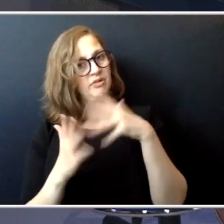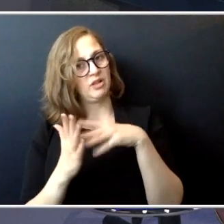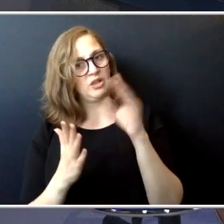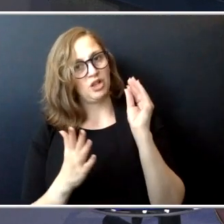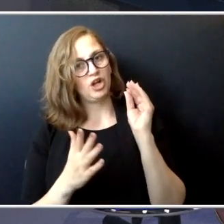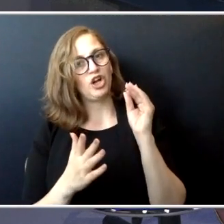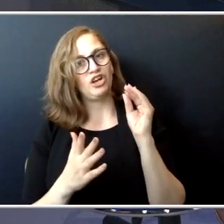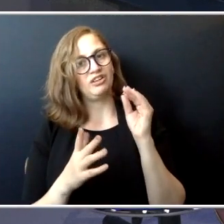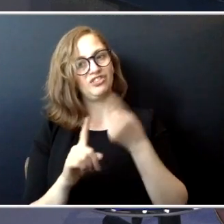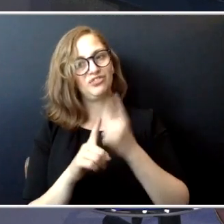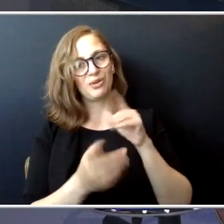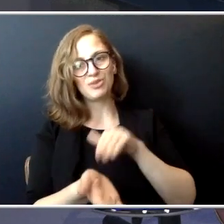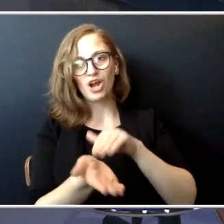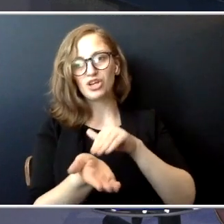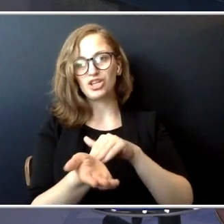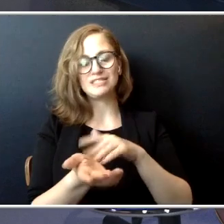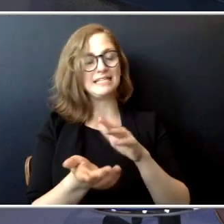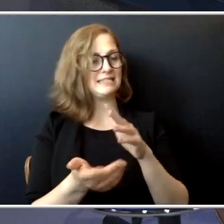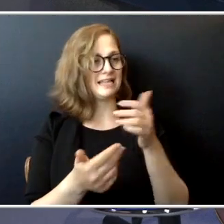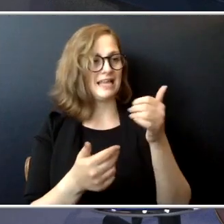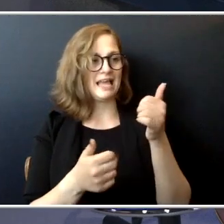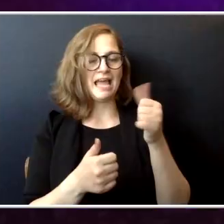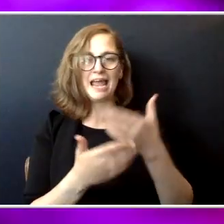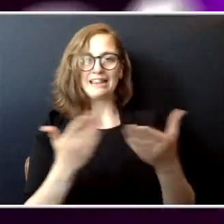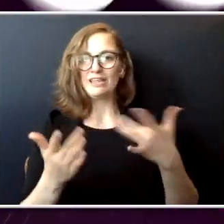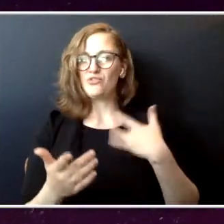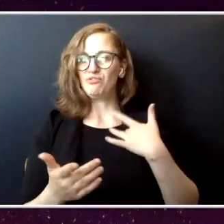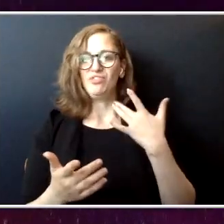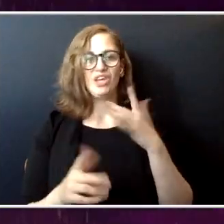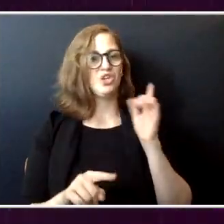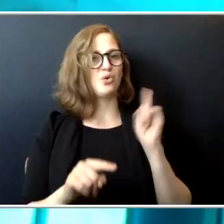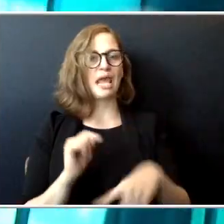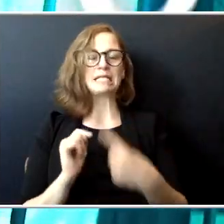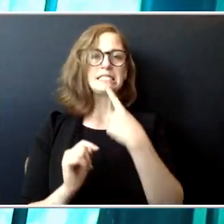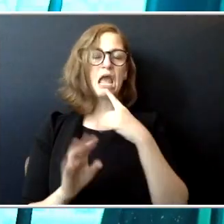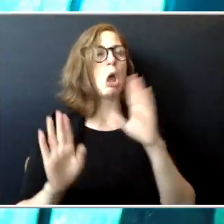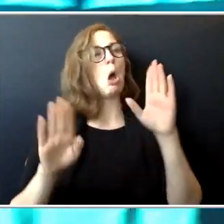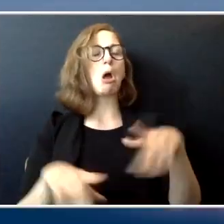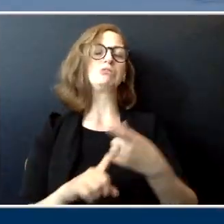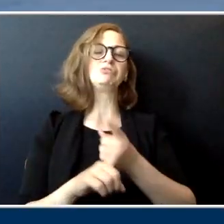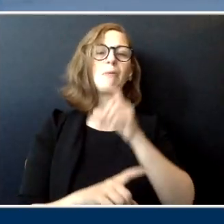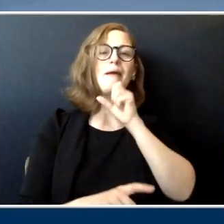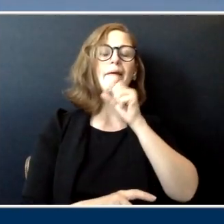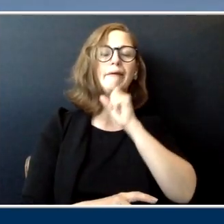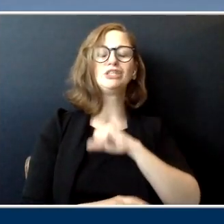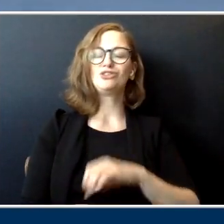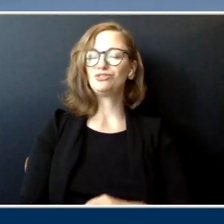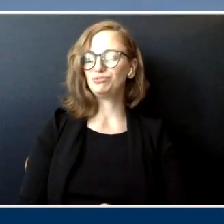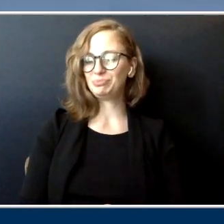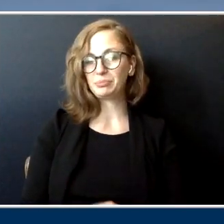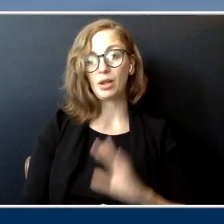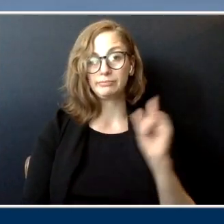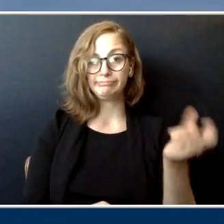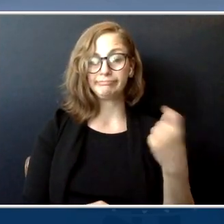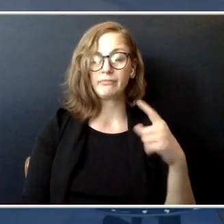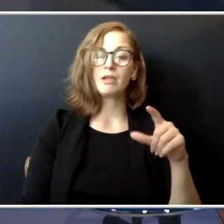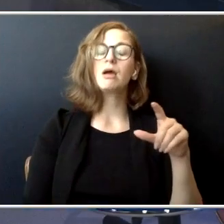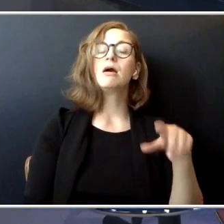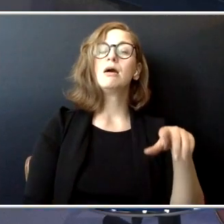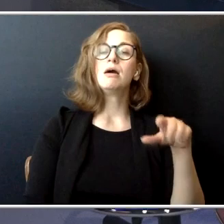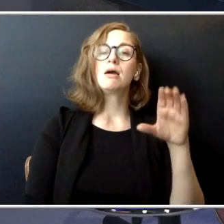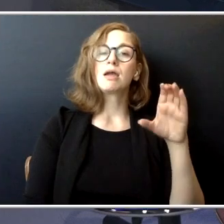age, right? Yeah. Mm-hmm. Okay, we have some questions that just came in. Alex wants to know, can the calcium imbalance caused